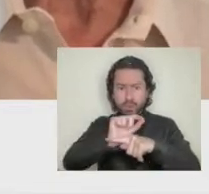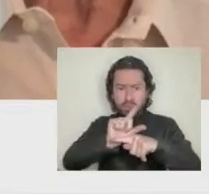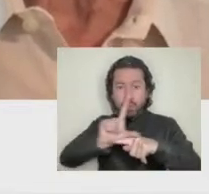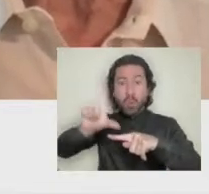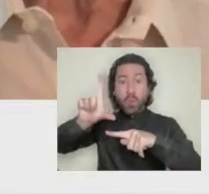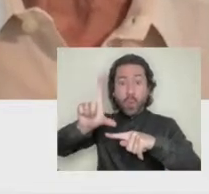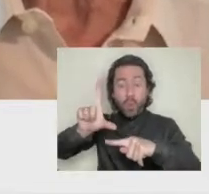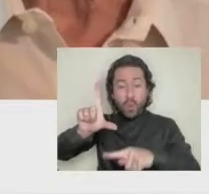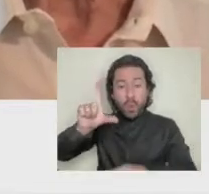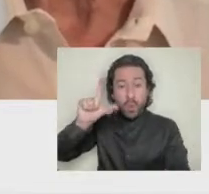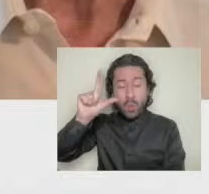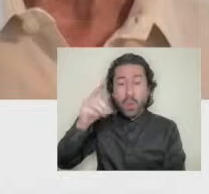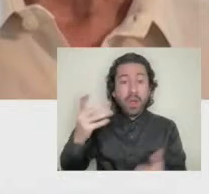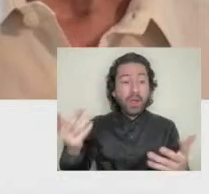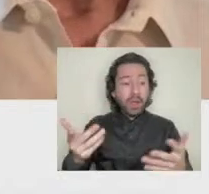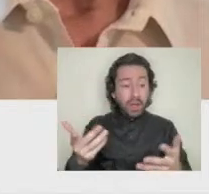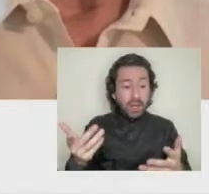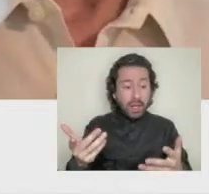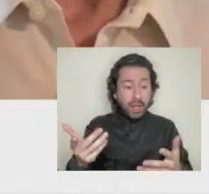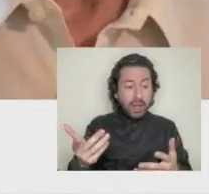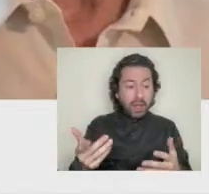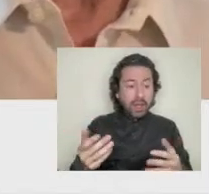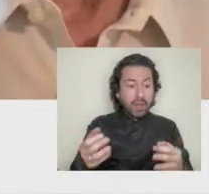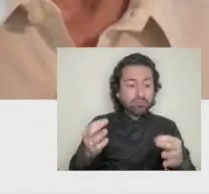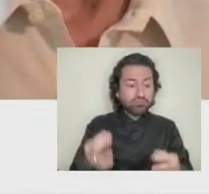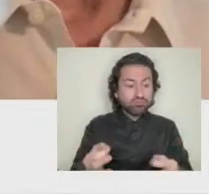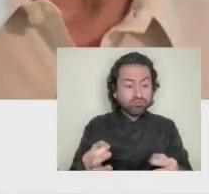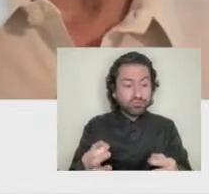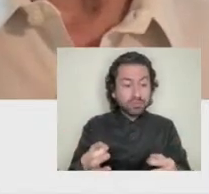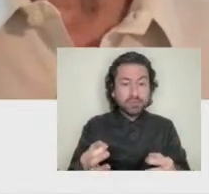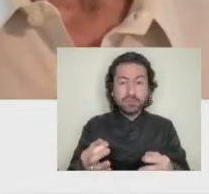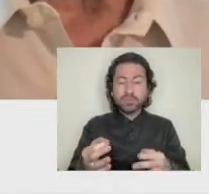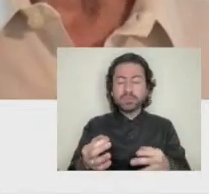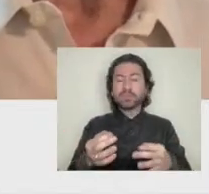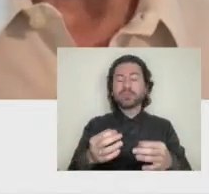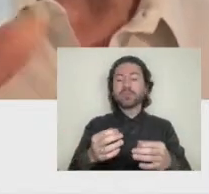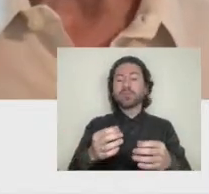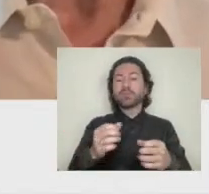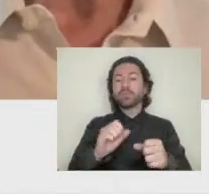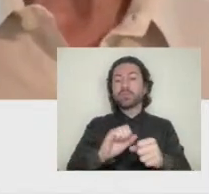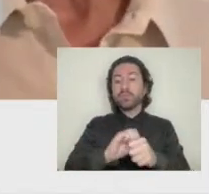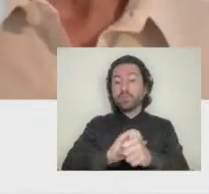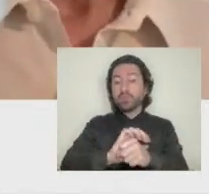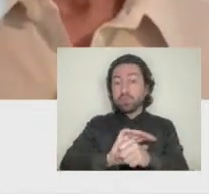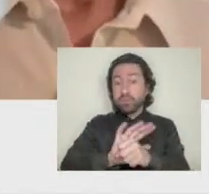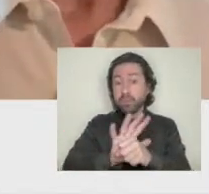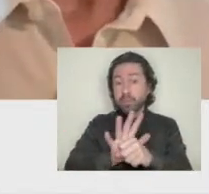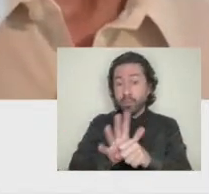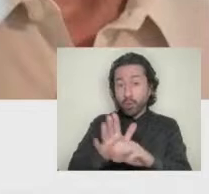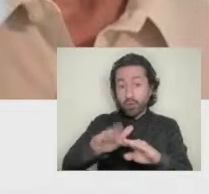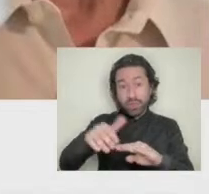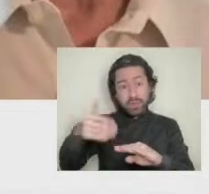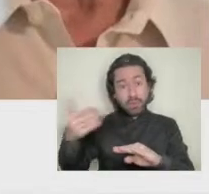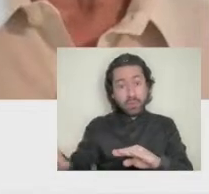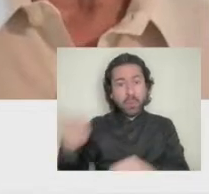from services. And the excess